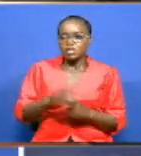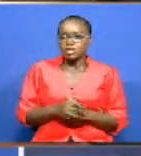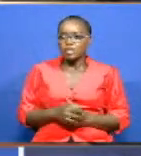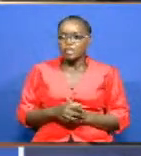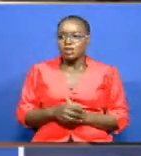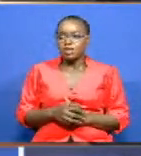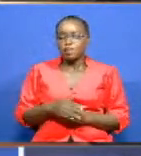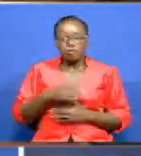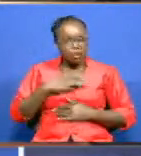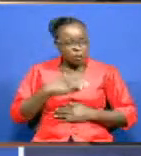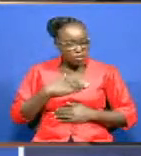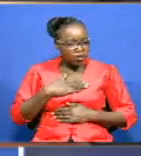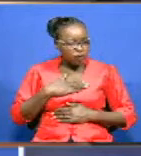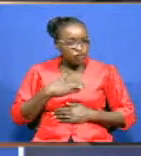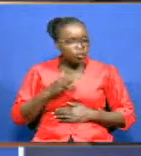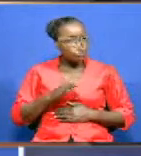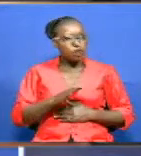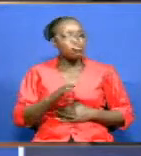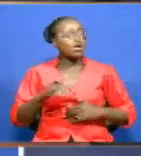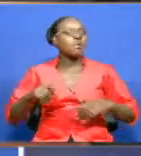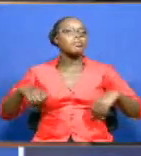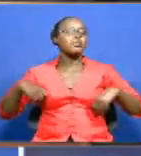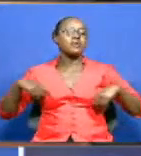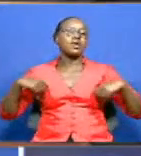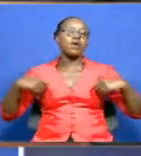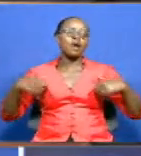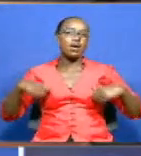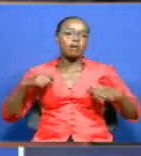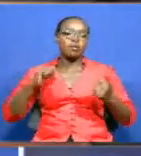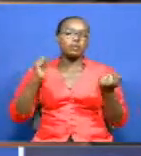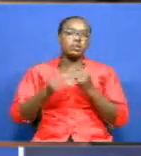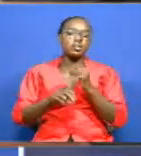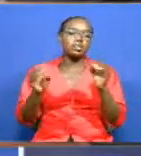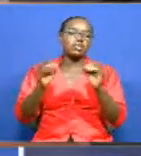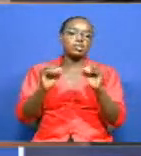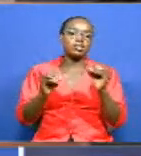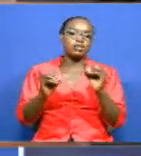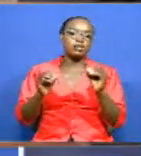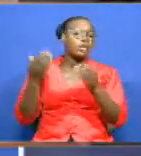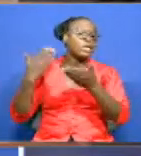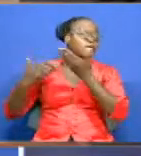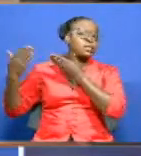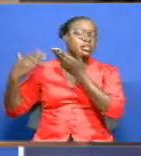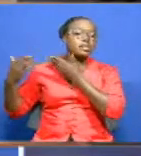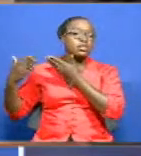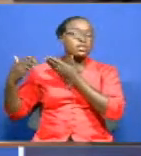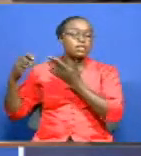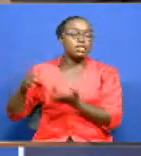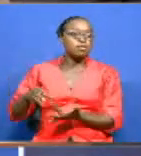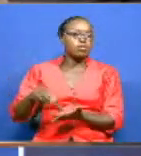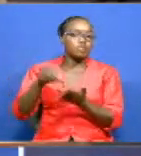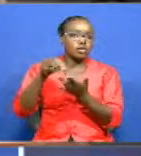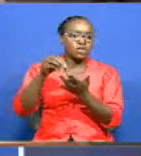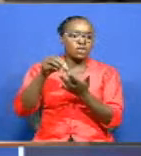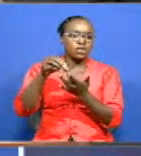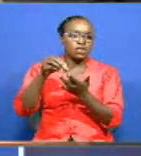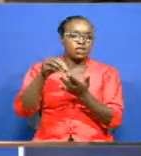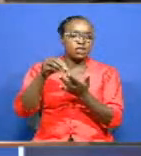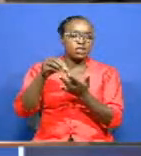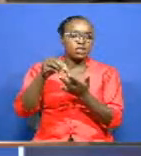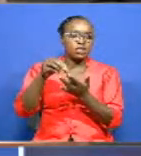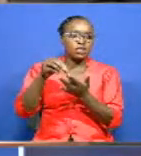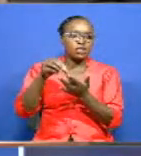My Lord, you leave a proud, irreversible legacy, particularly in regard